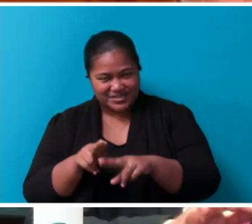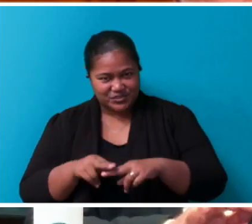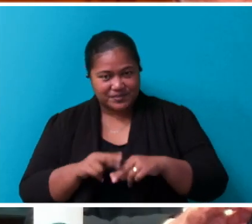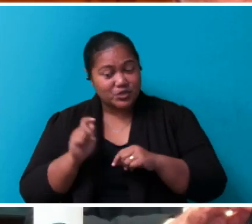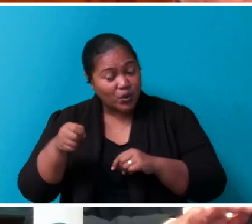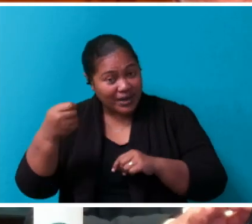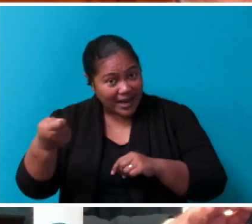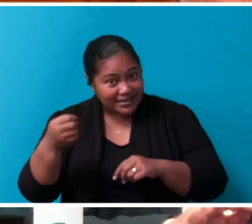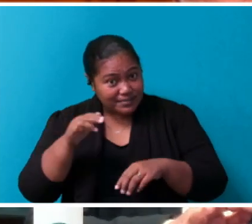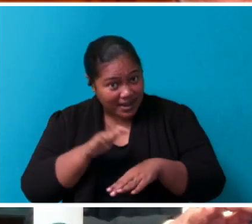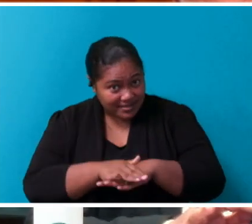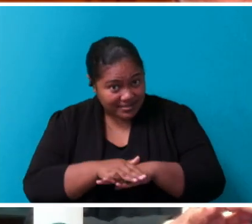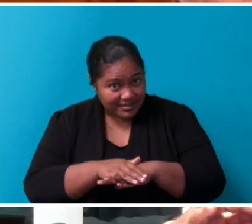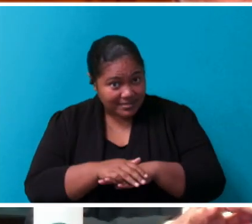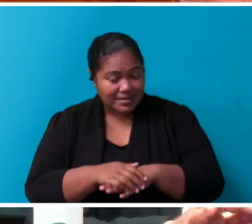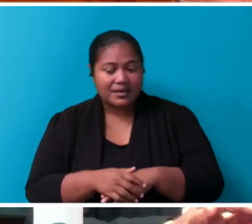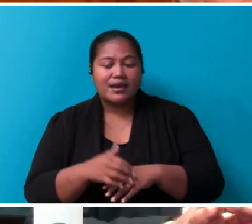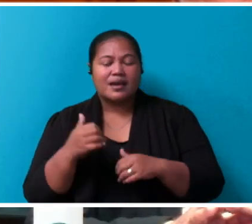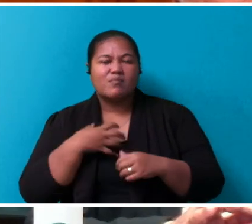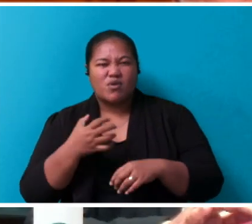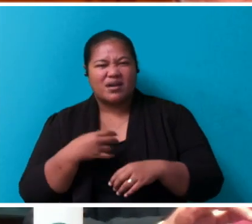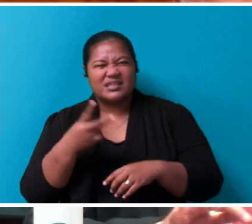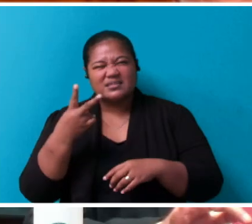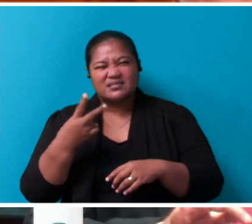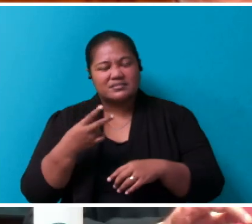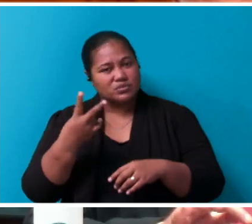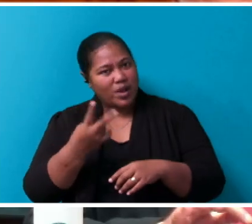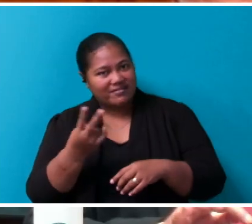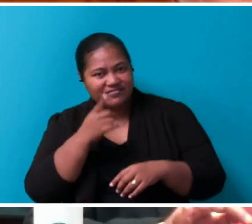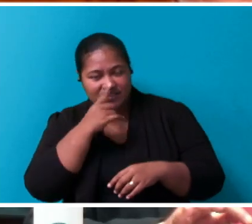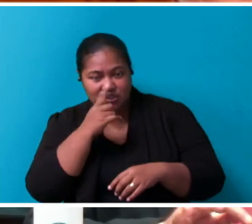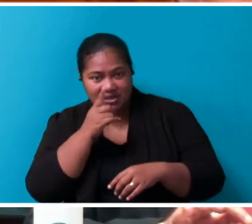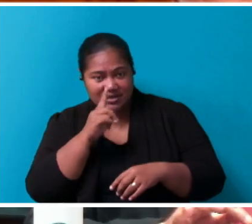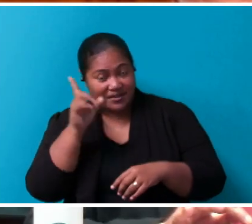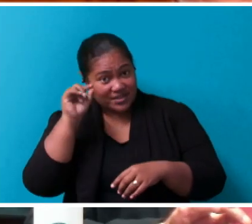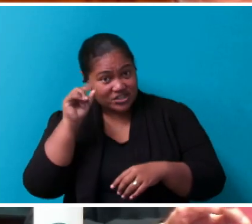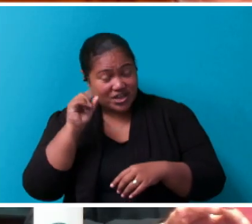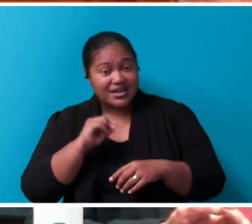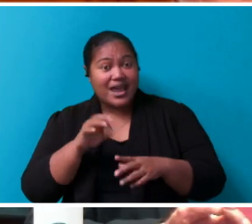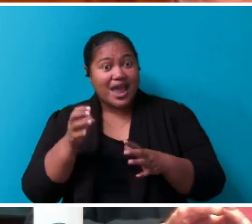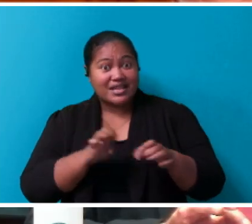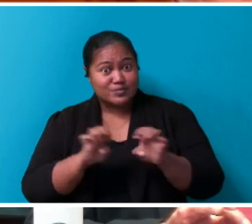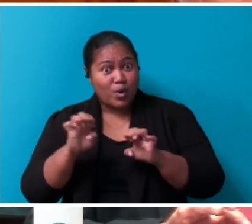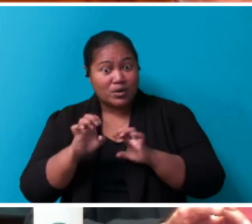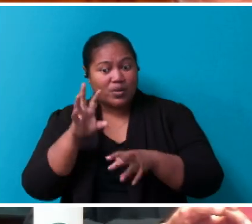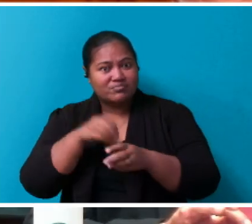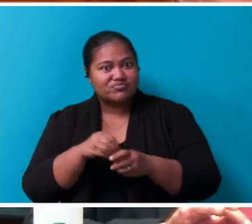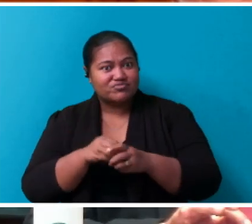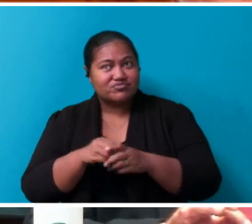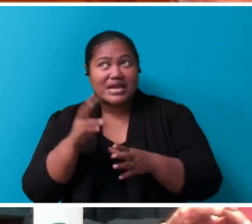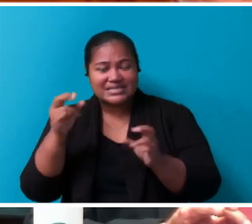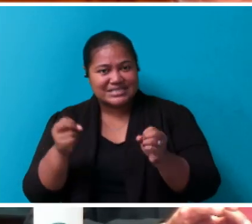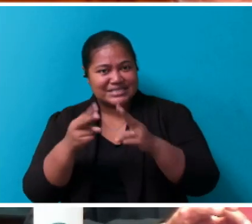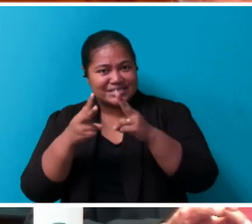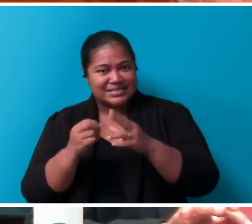a dozen Fijian exporters will participate in the Naturally Good Expo in Sydney, Australia's largest